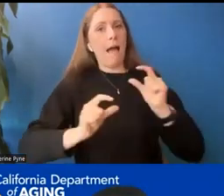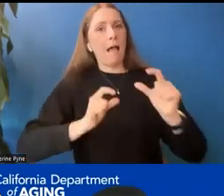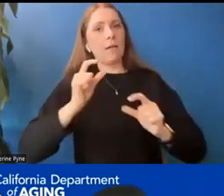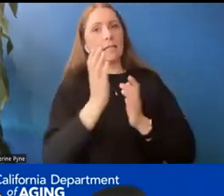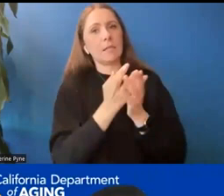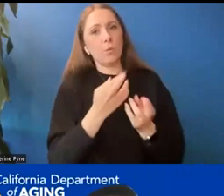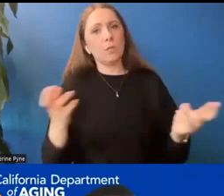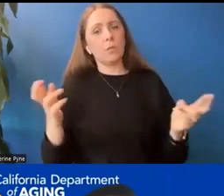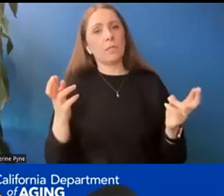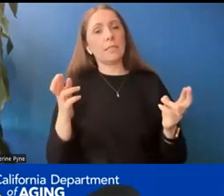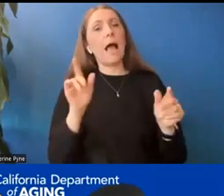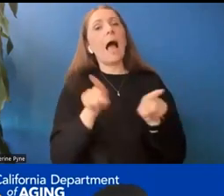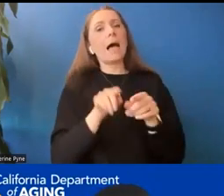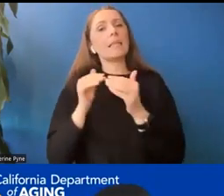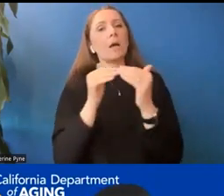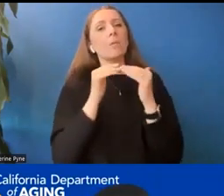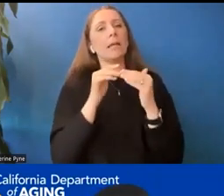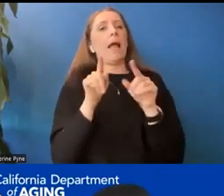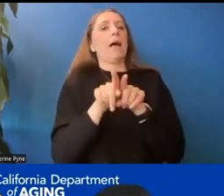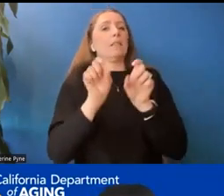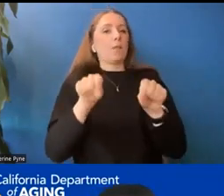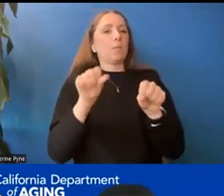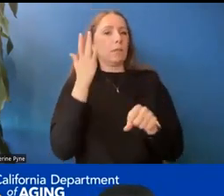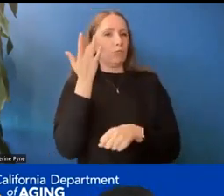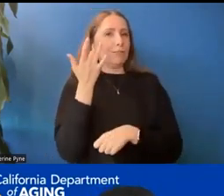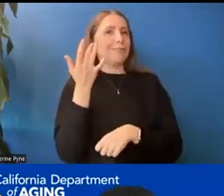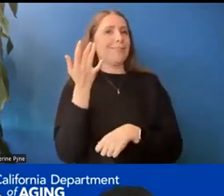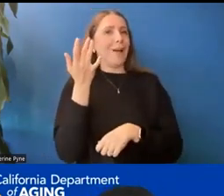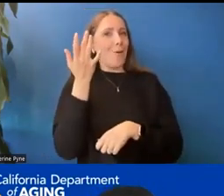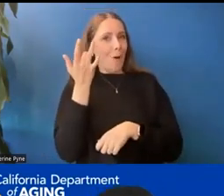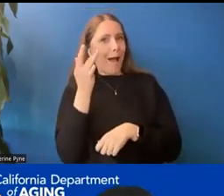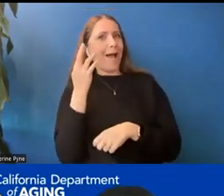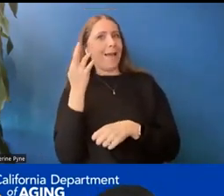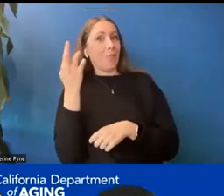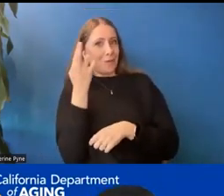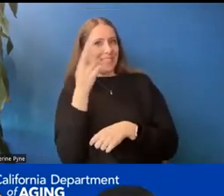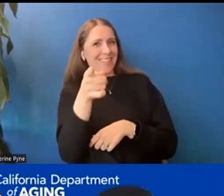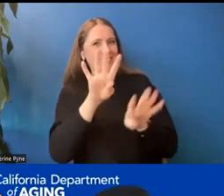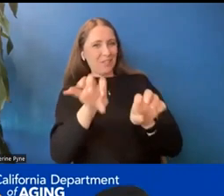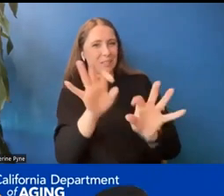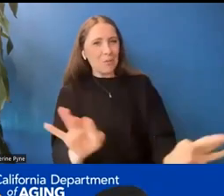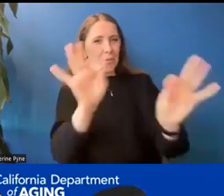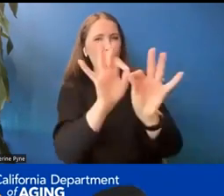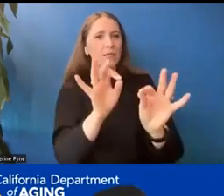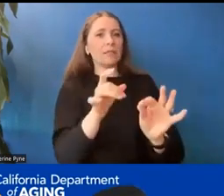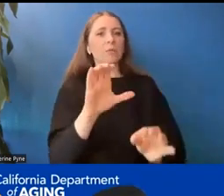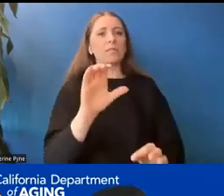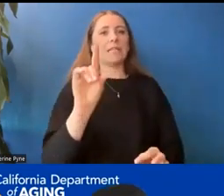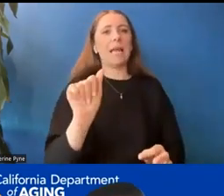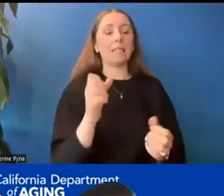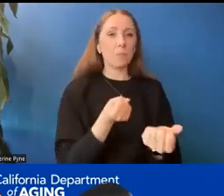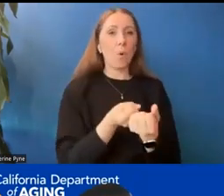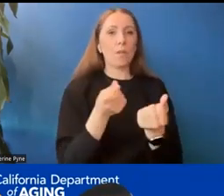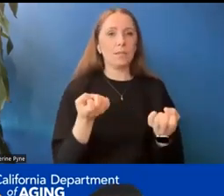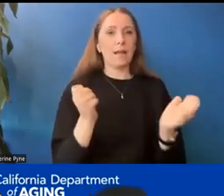as accurately as we could be. And that's why this survey is so important, and why we're excited to get this out in the field. So CDII is proud to support this effort, and we're